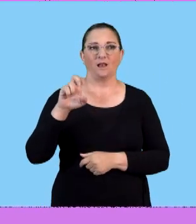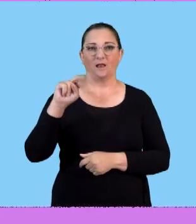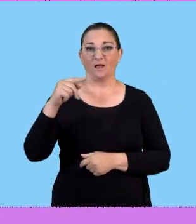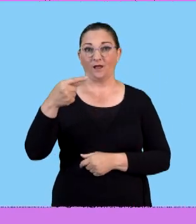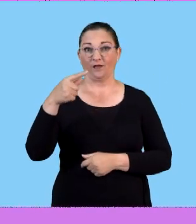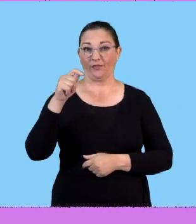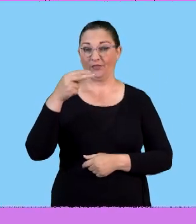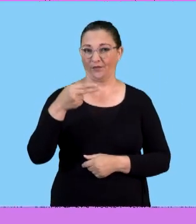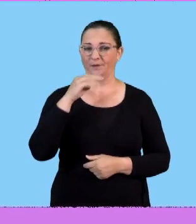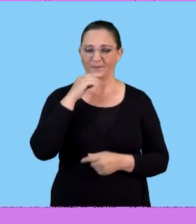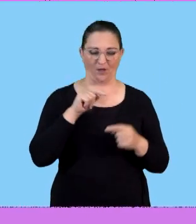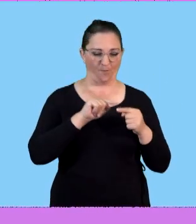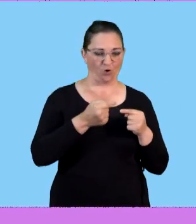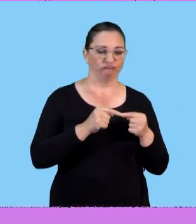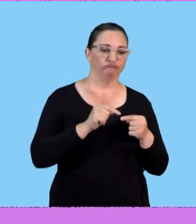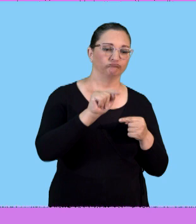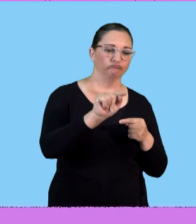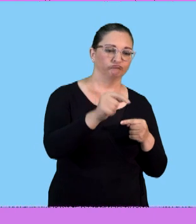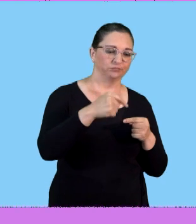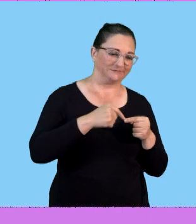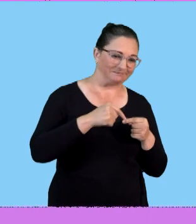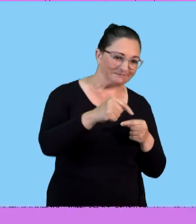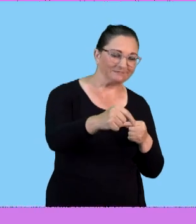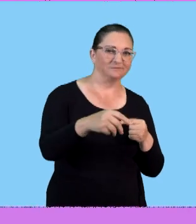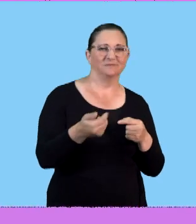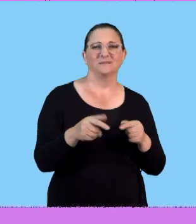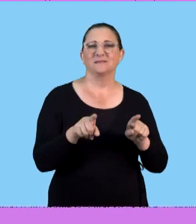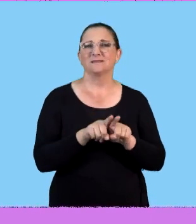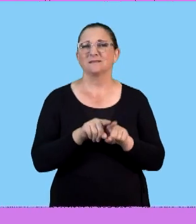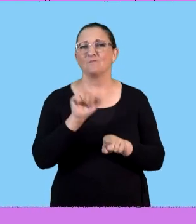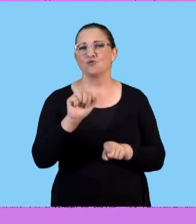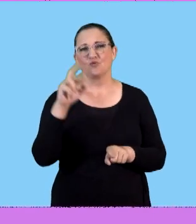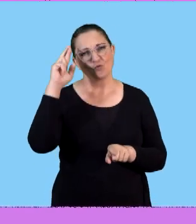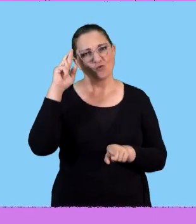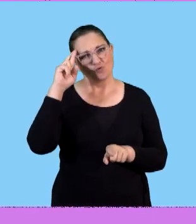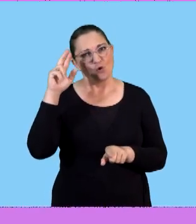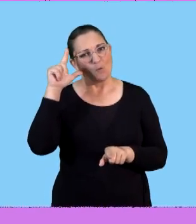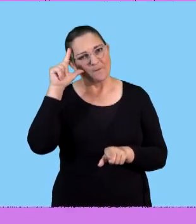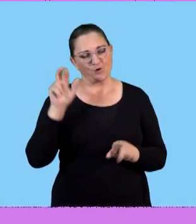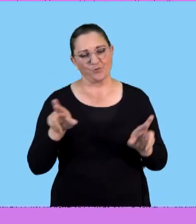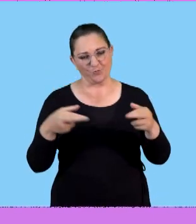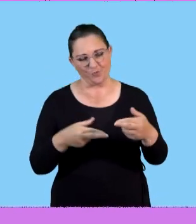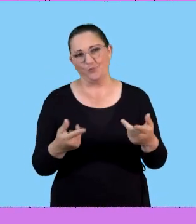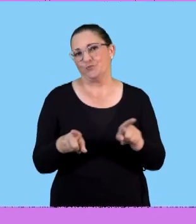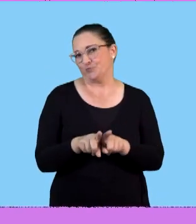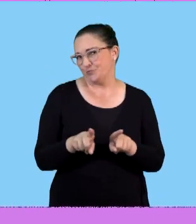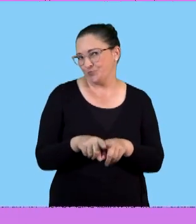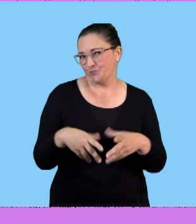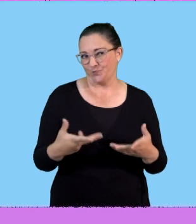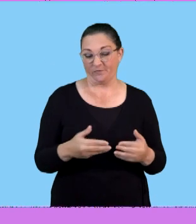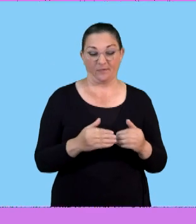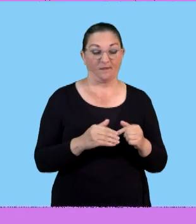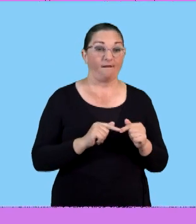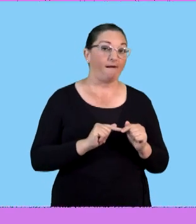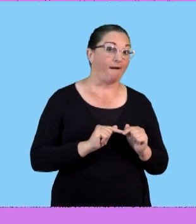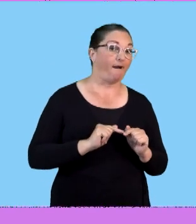measurement between 2 points in a straight line. For example, the length of your bedroom. Okay, then in terms of